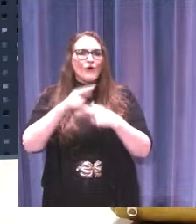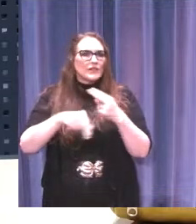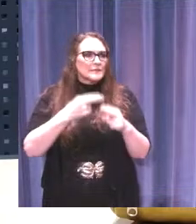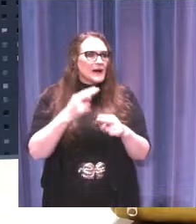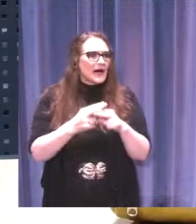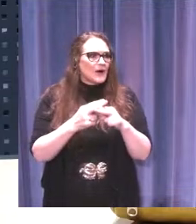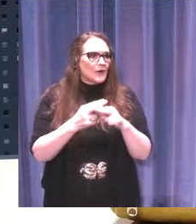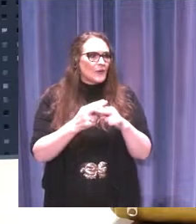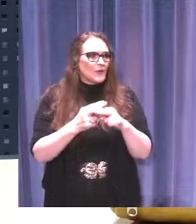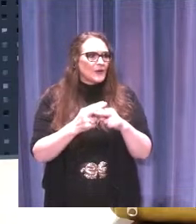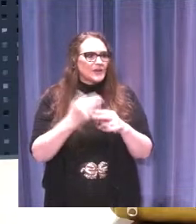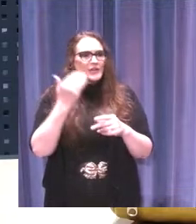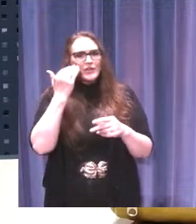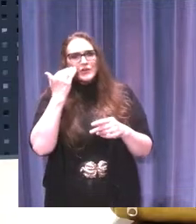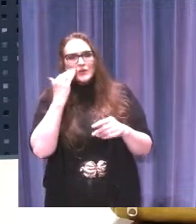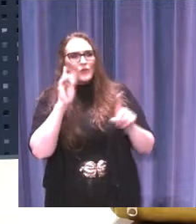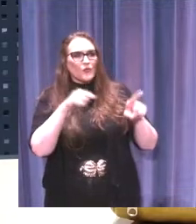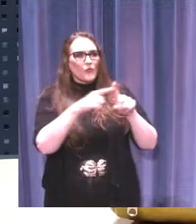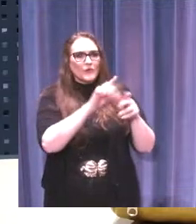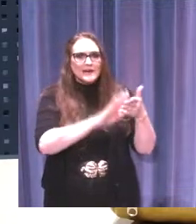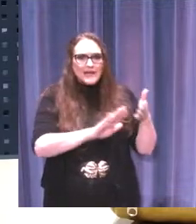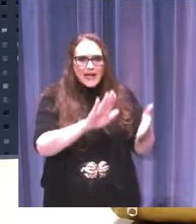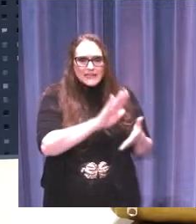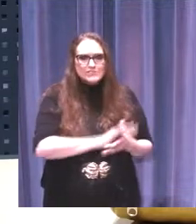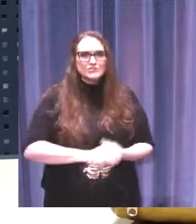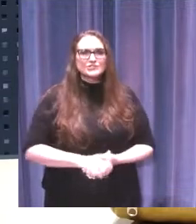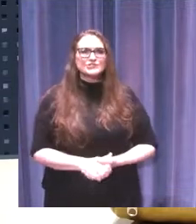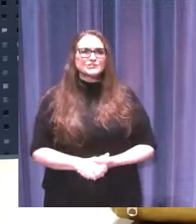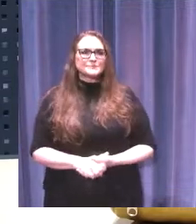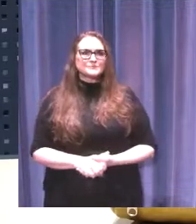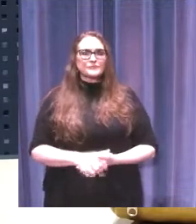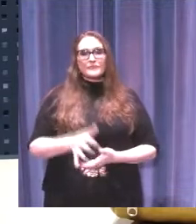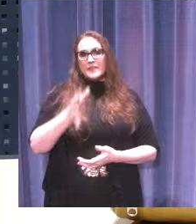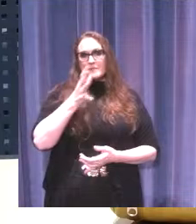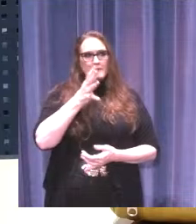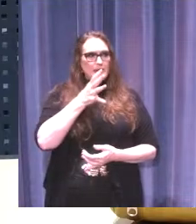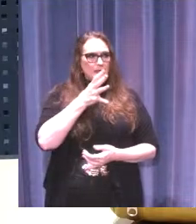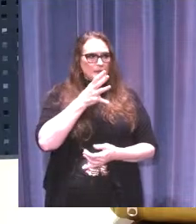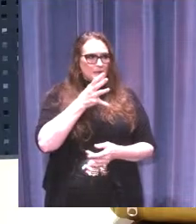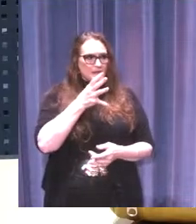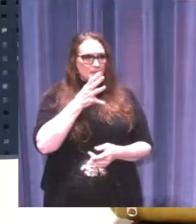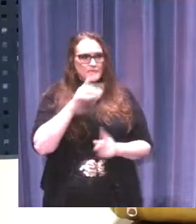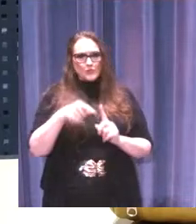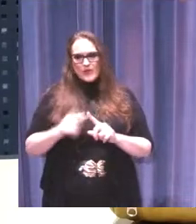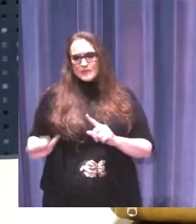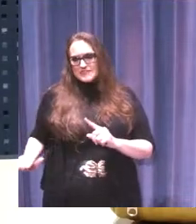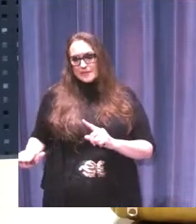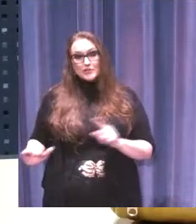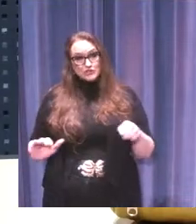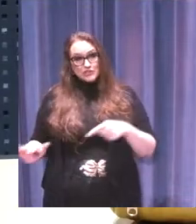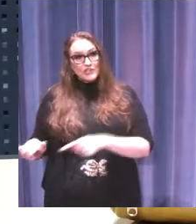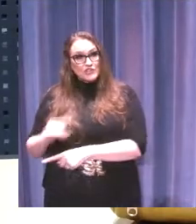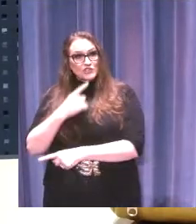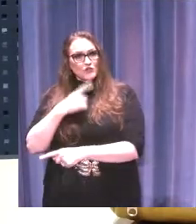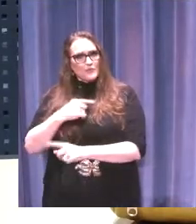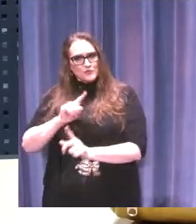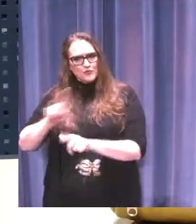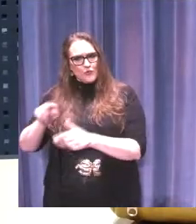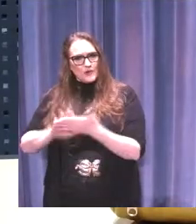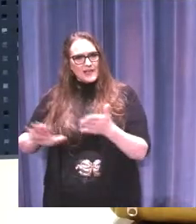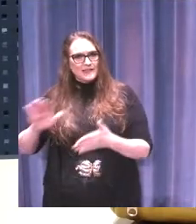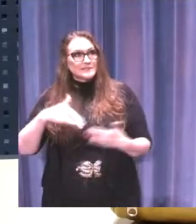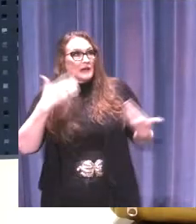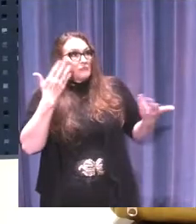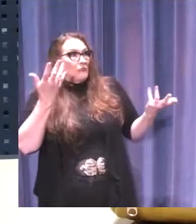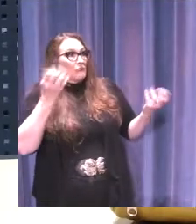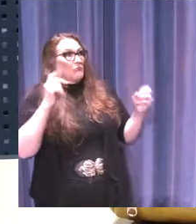about, going to college. My mother, I was that big, told me I was going to college. I didn't know what it was, I was